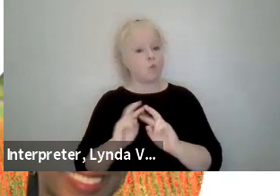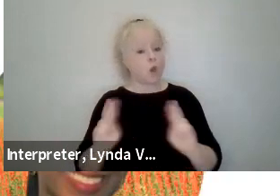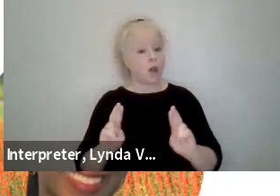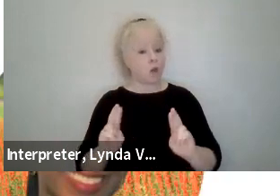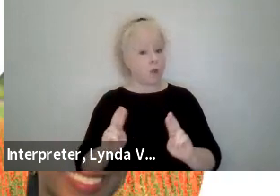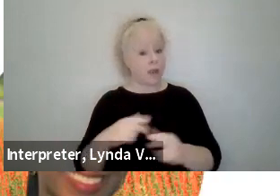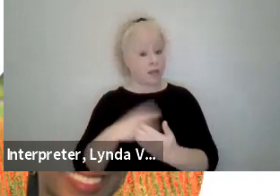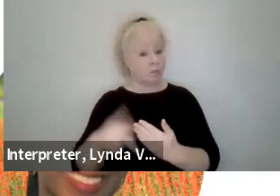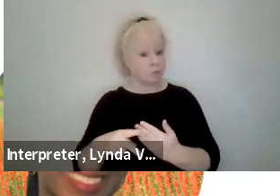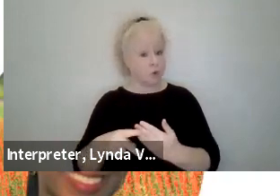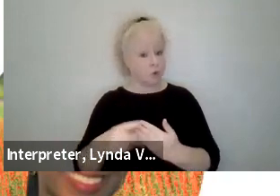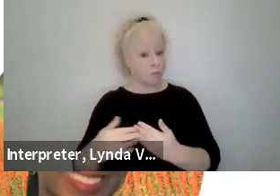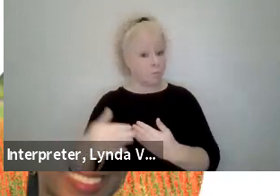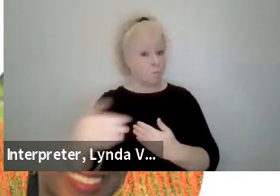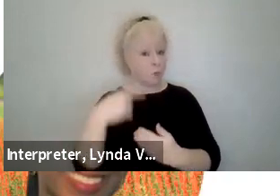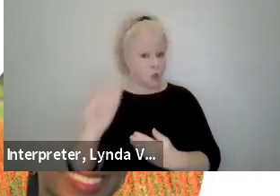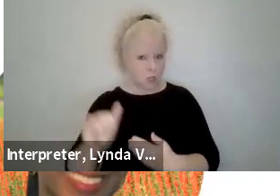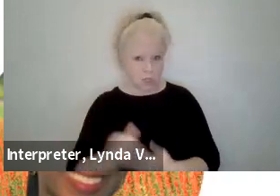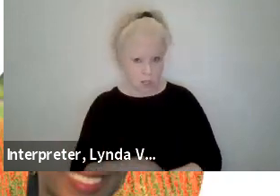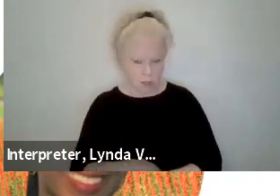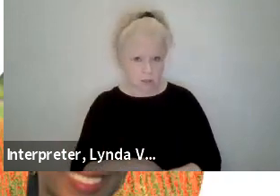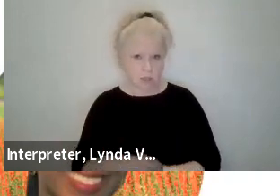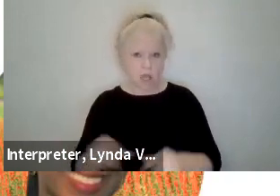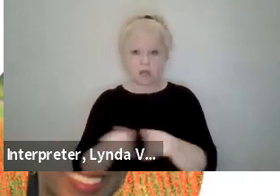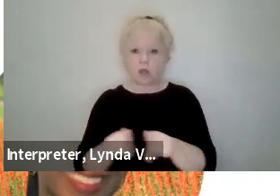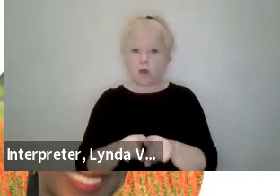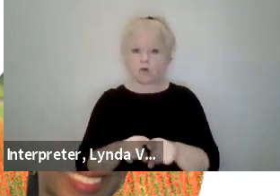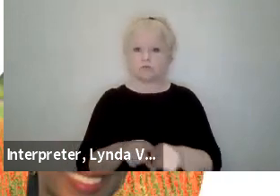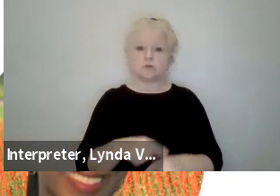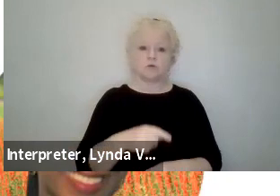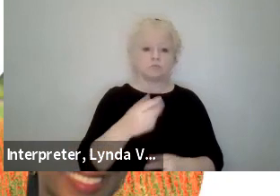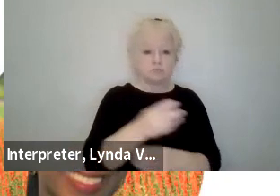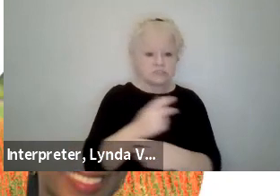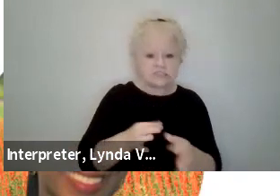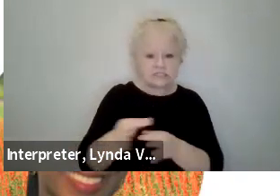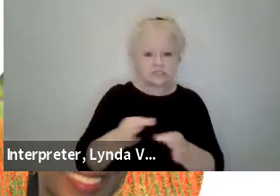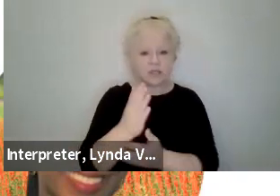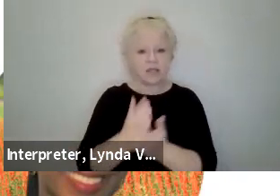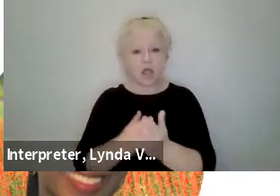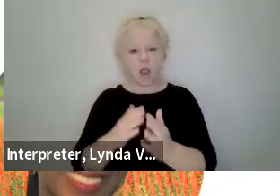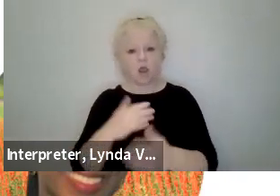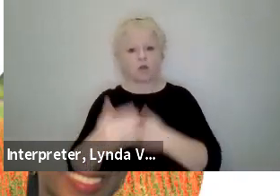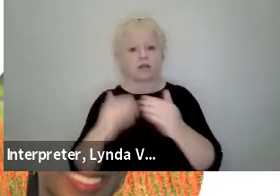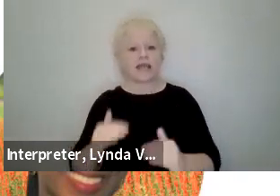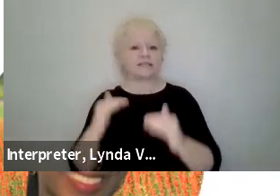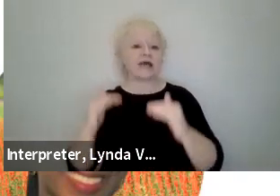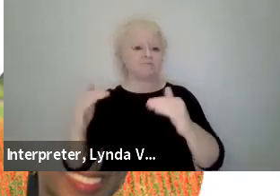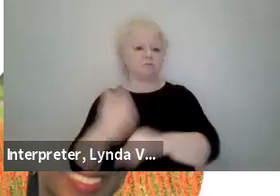will look like moving forward, as well as share some of our strategies that are going to take our program to the next